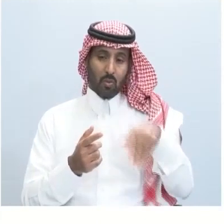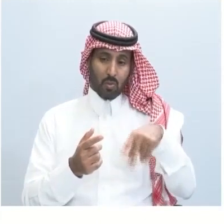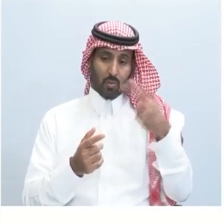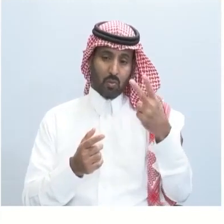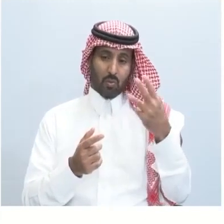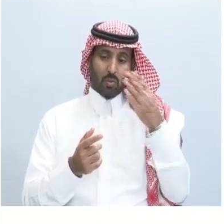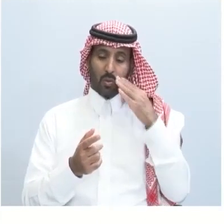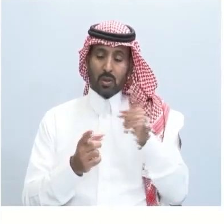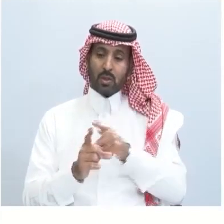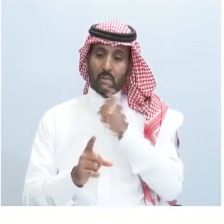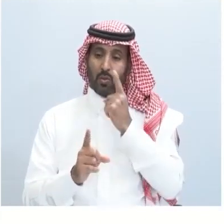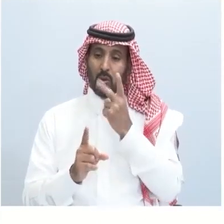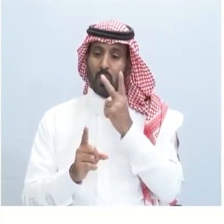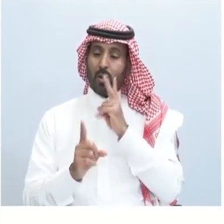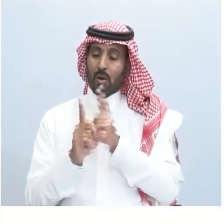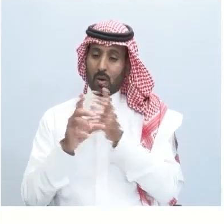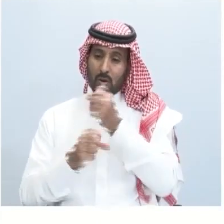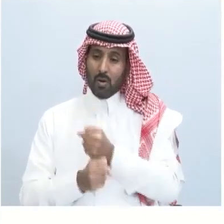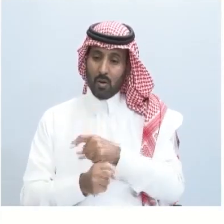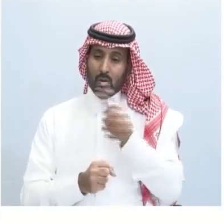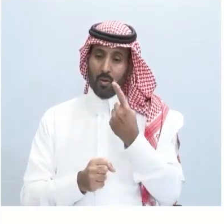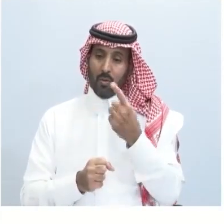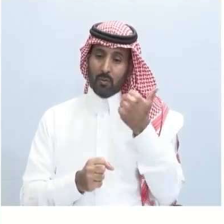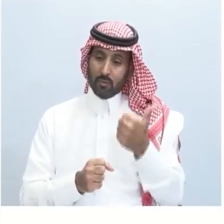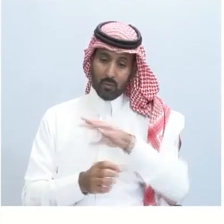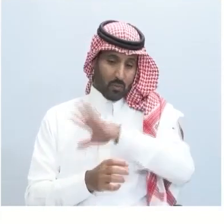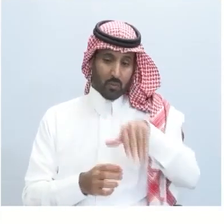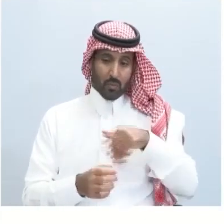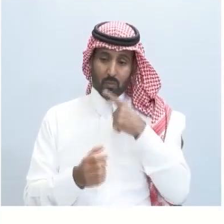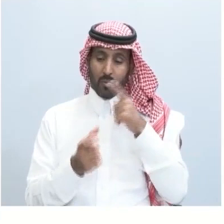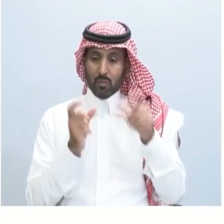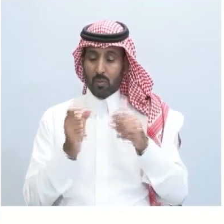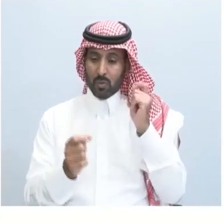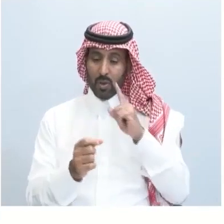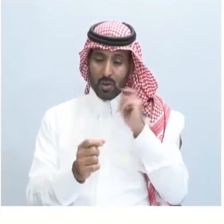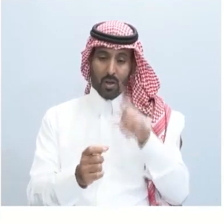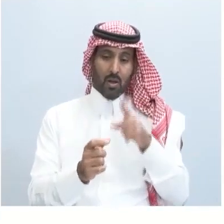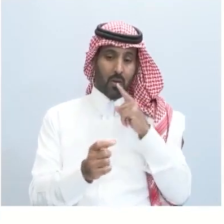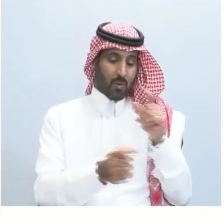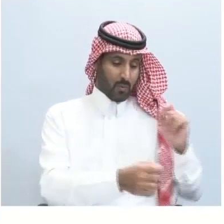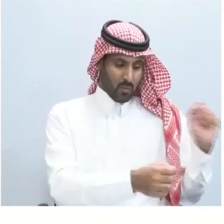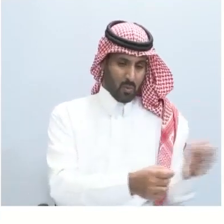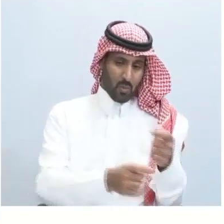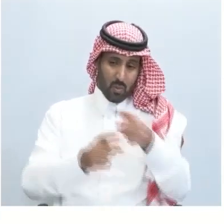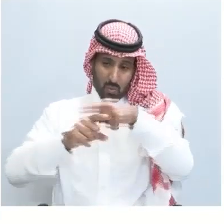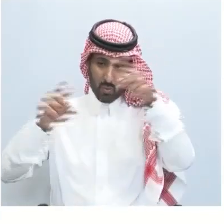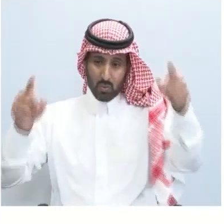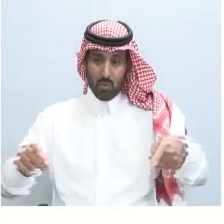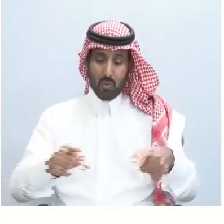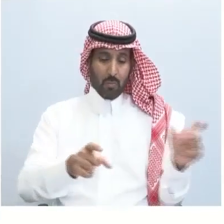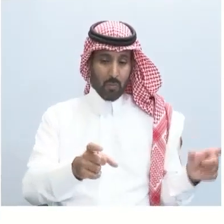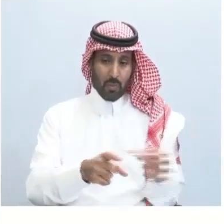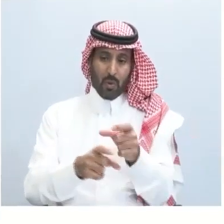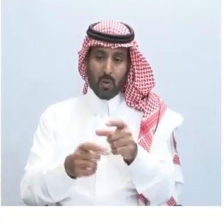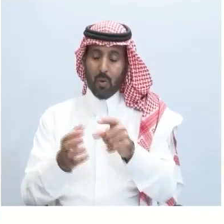wingers, two defensemen, and a goaltender. The objective of the game is to score goals by shooting the puck, a hard rubber